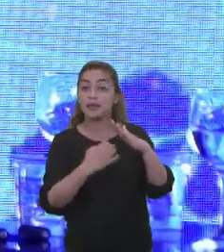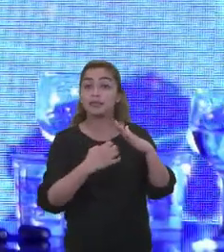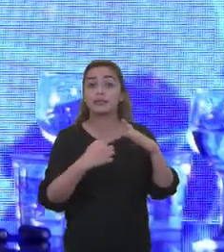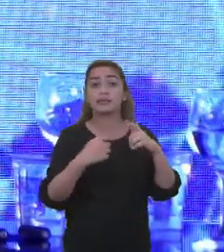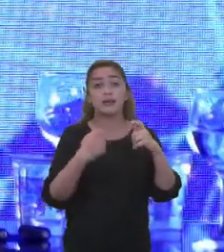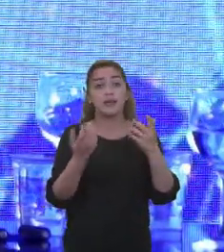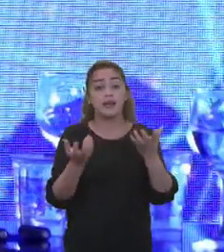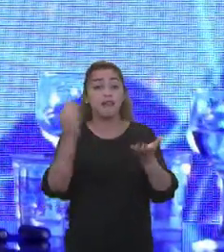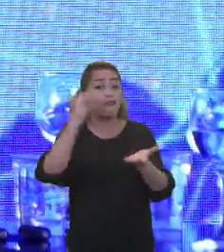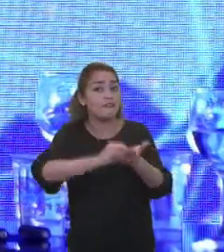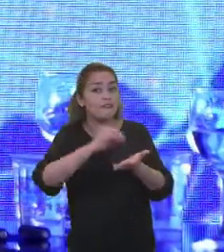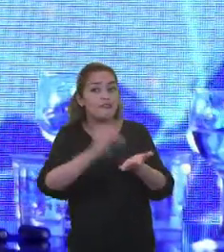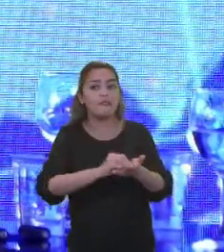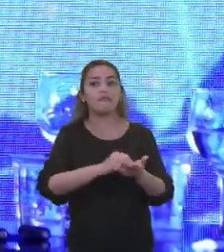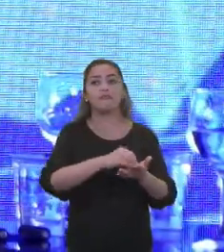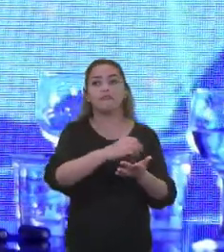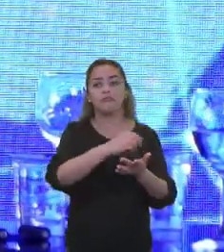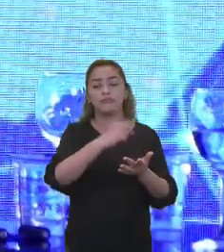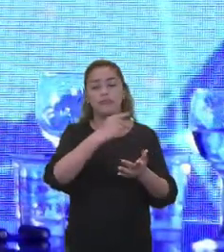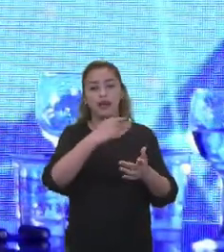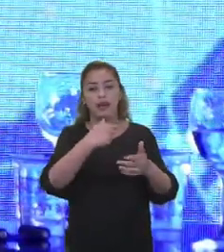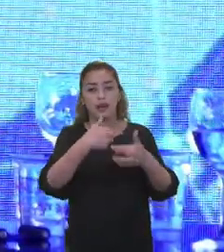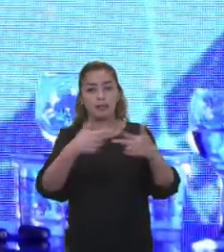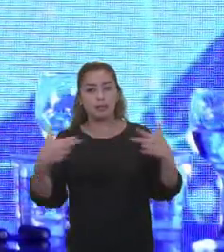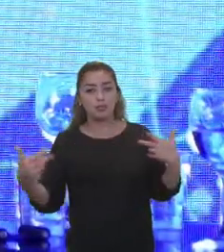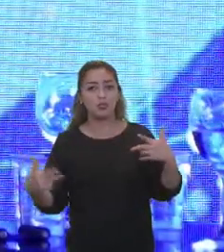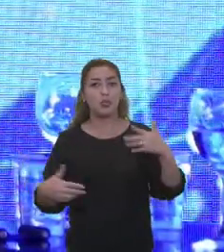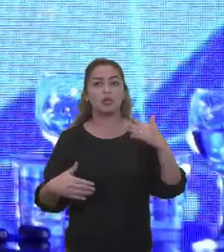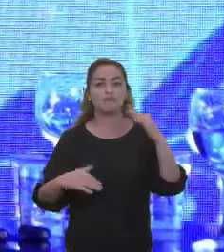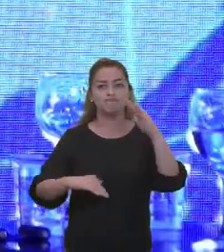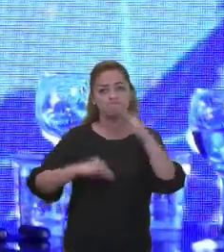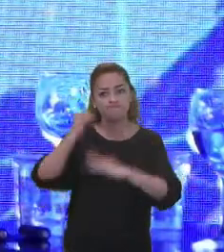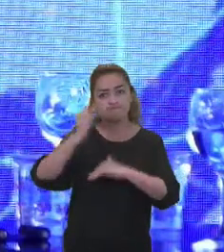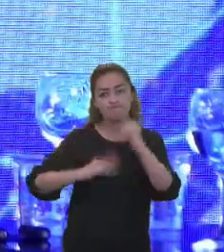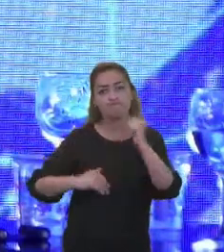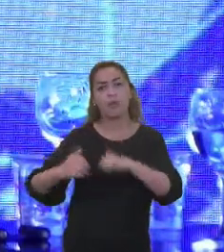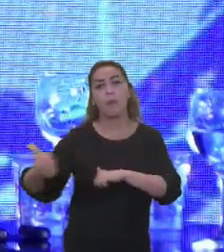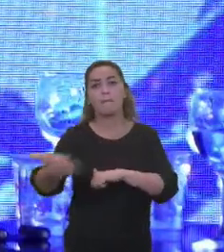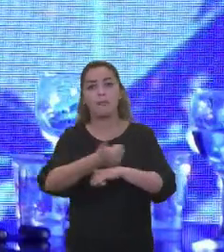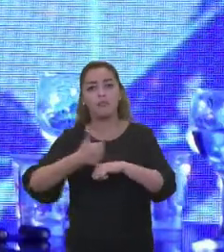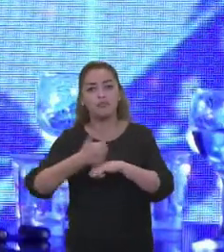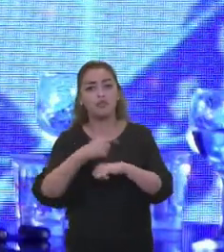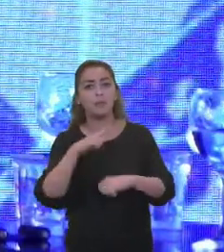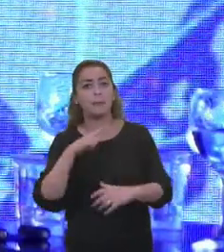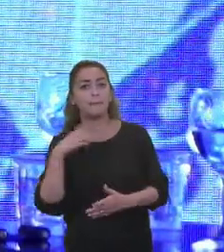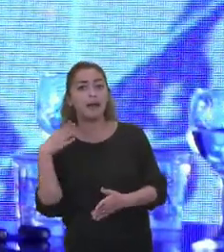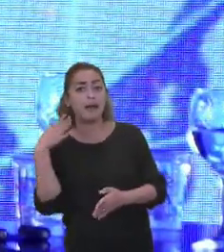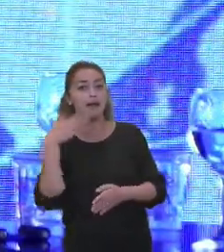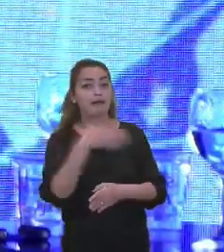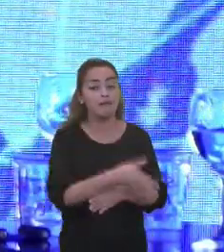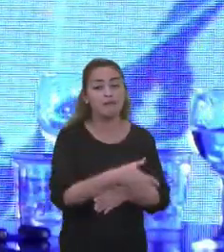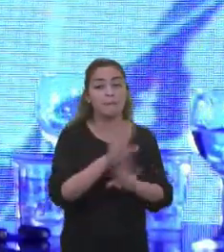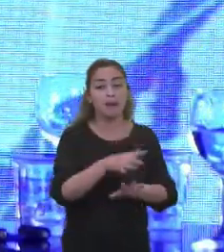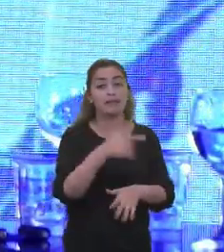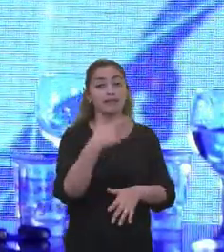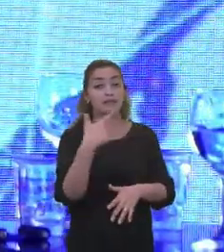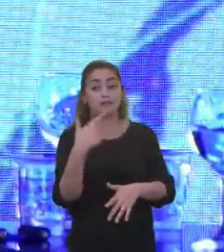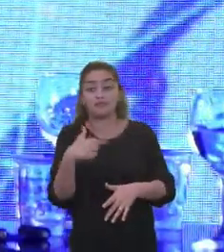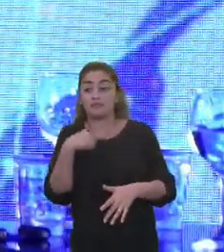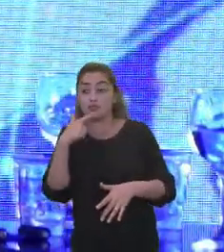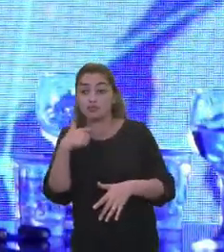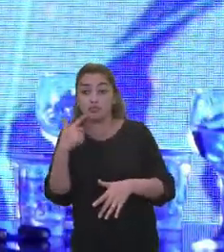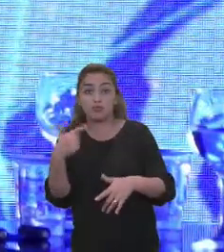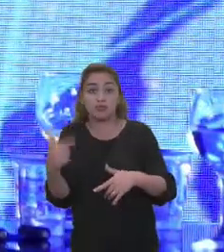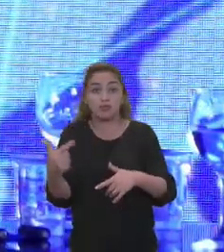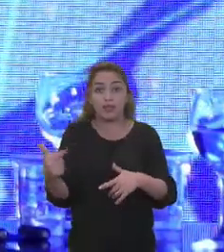a lack of labor, but it's not just any labor that they want. We know that these people are people that we want, and